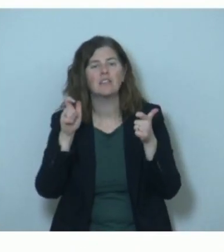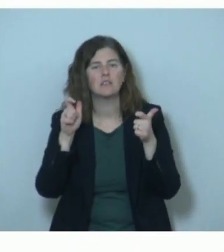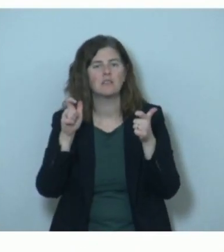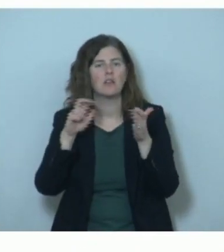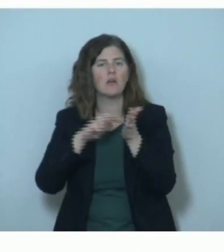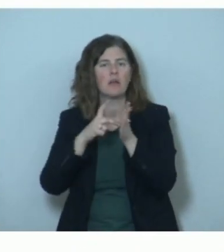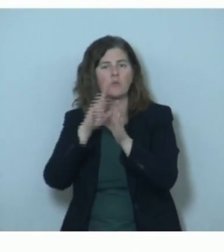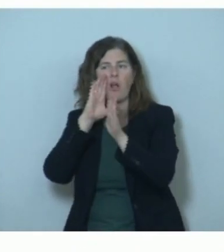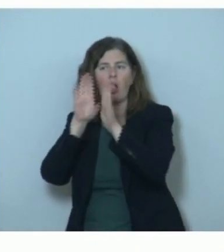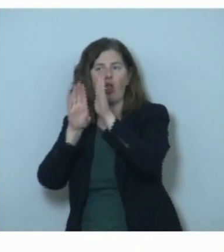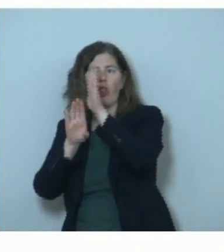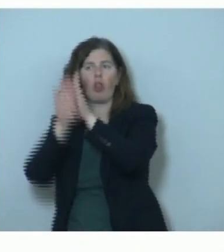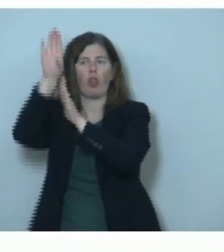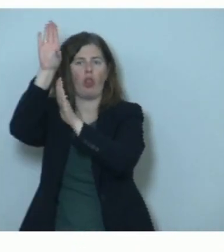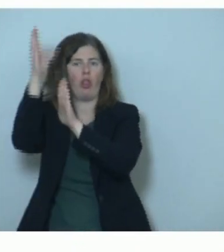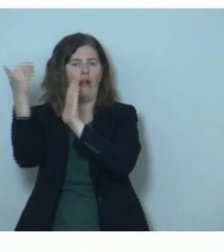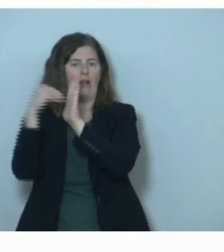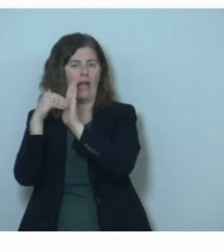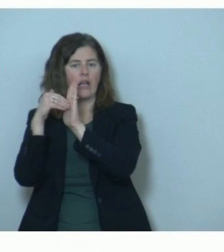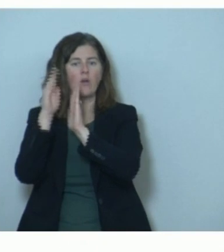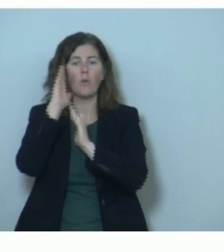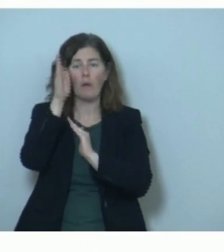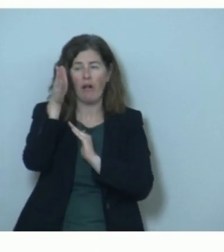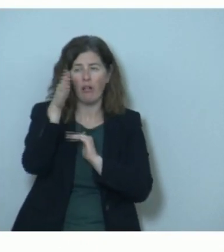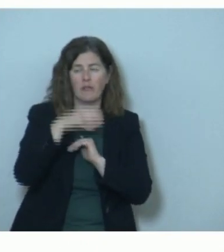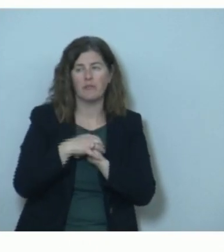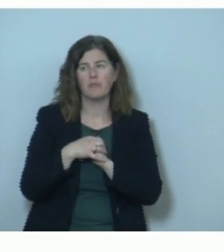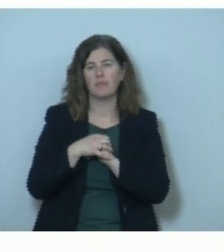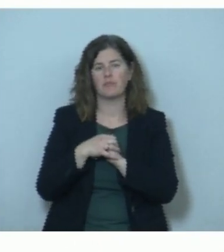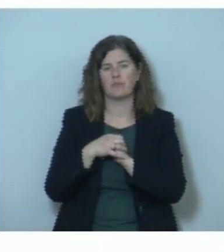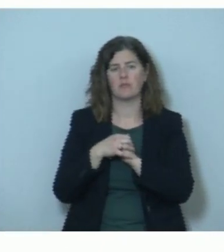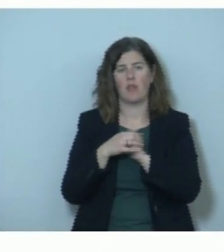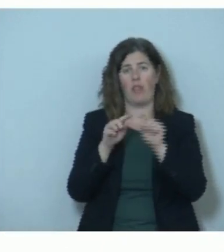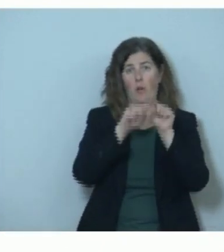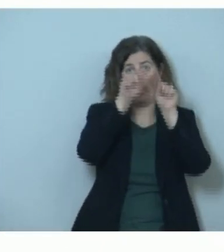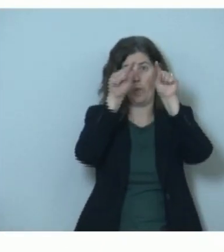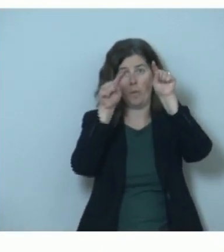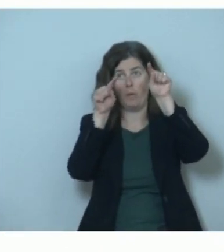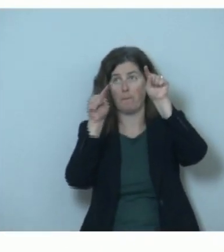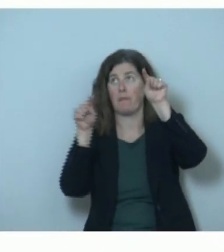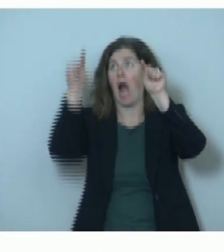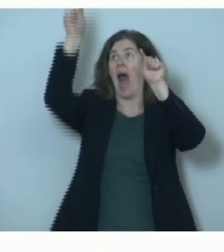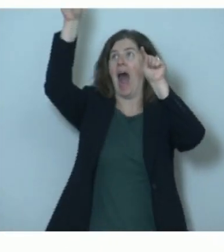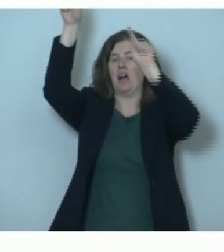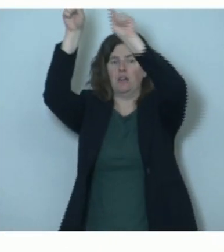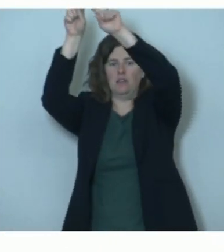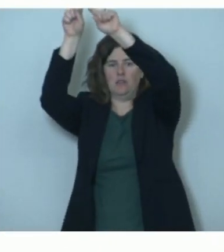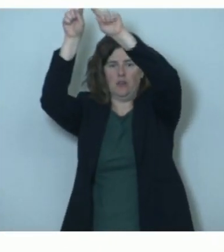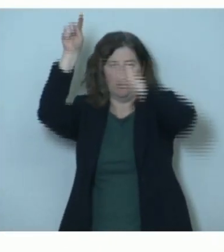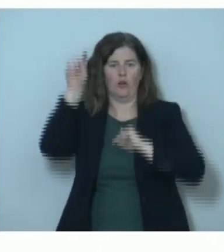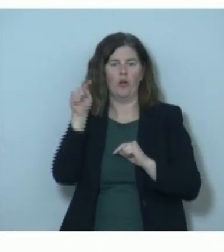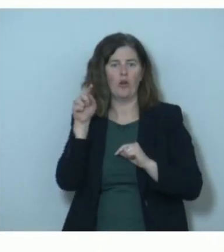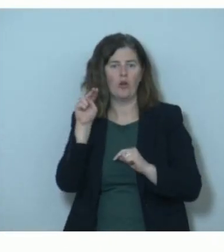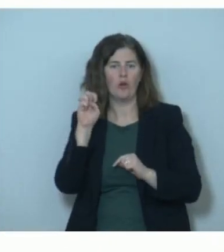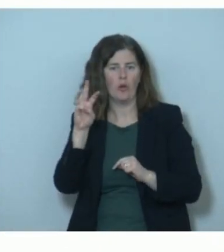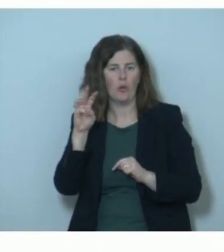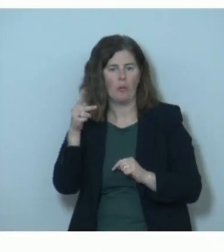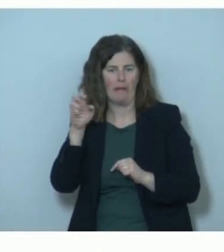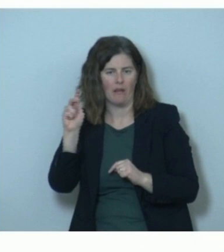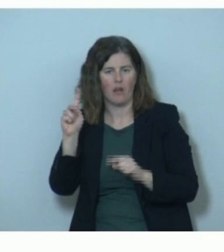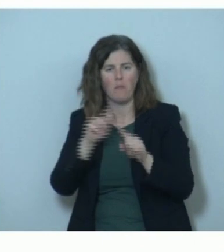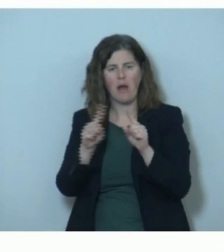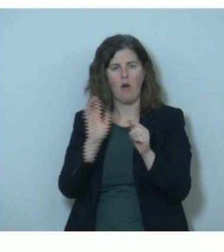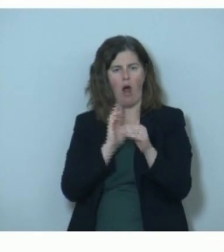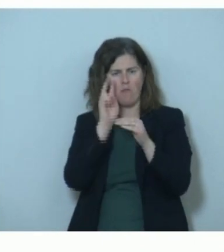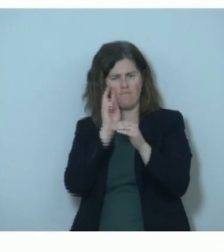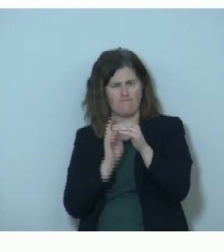another surge in cases that goes higher than that peak, well, then that would become the new peak. But at least the modeling we do basically